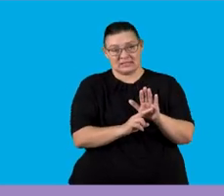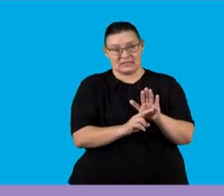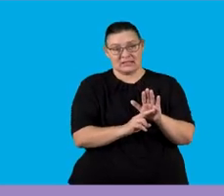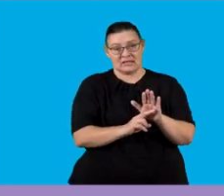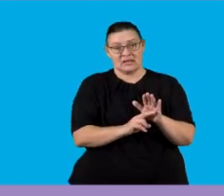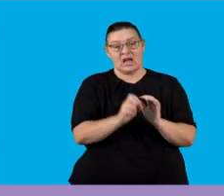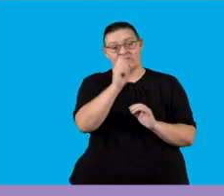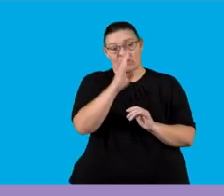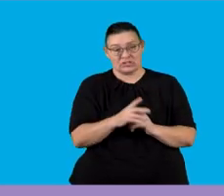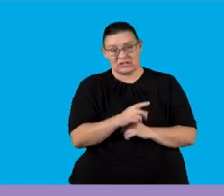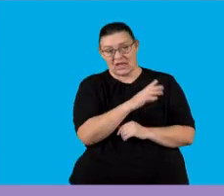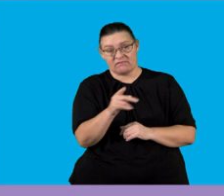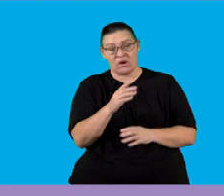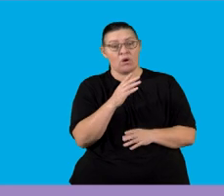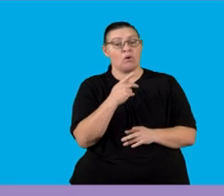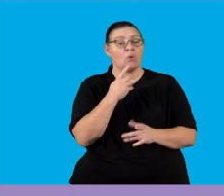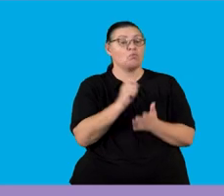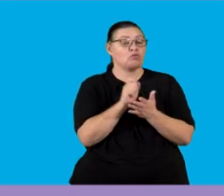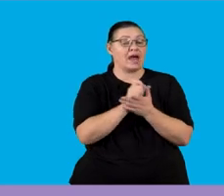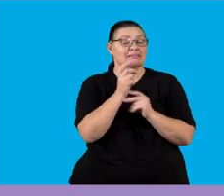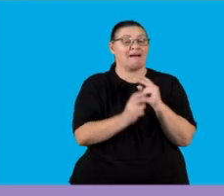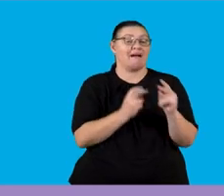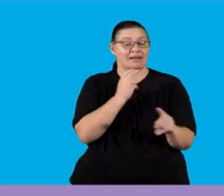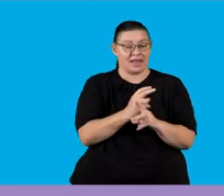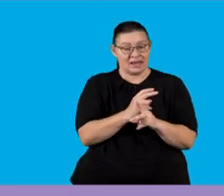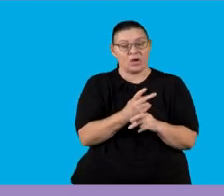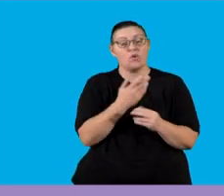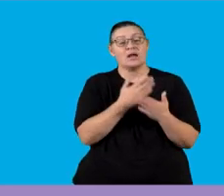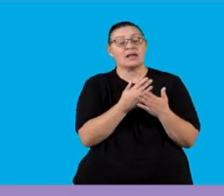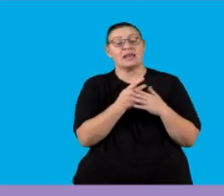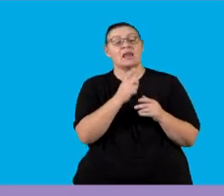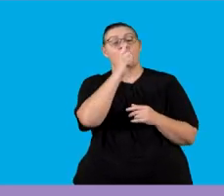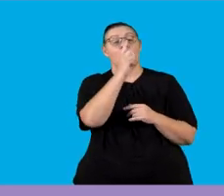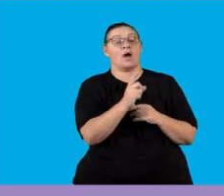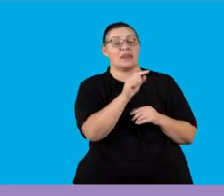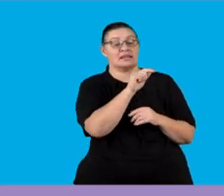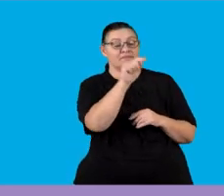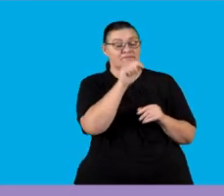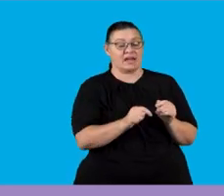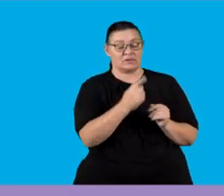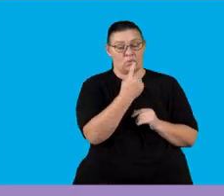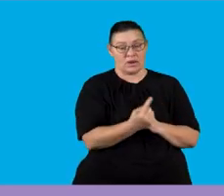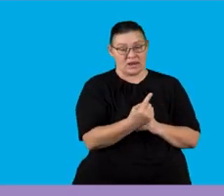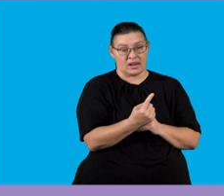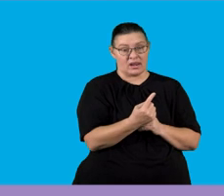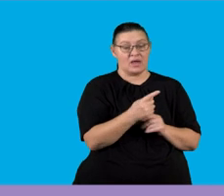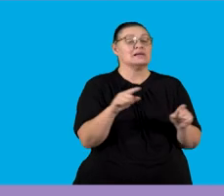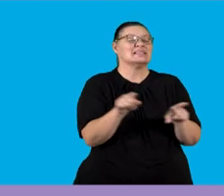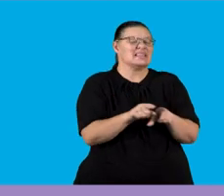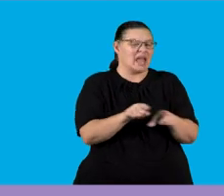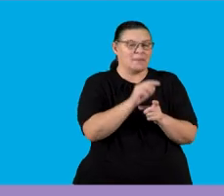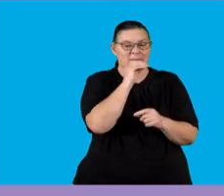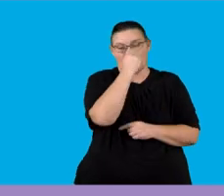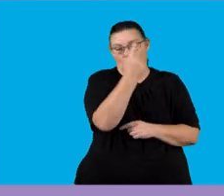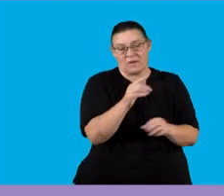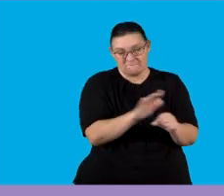1 whole for that first term. Now that second term is 1/2, the third term is 1/3, and the fourth